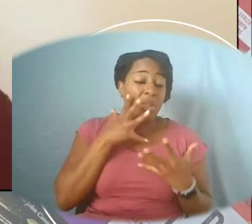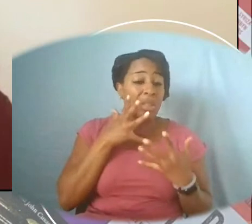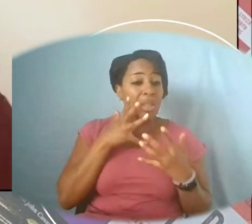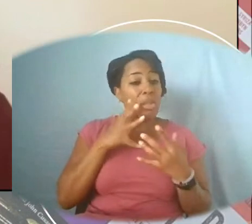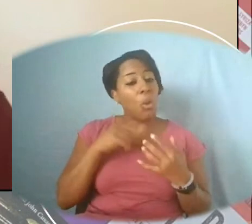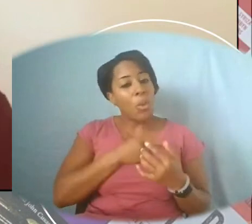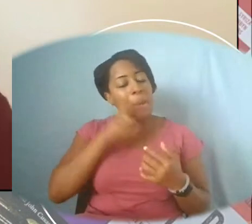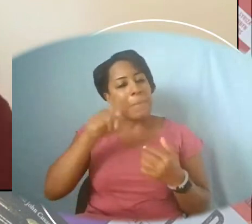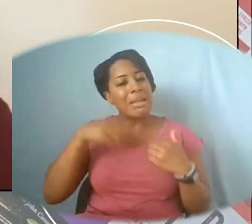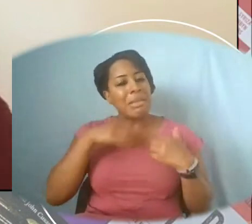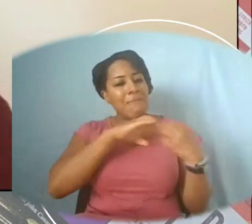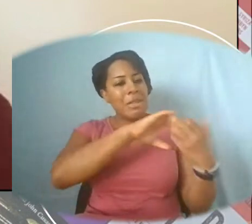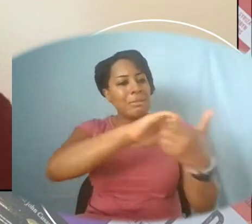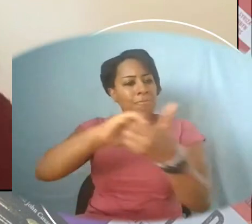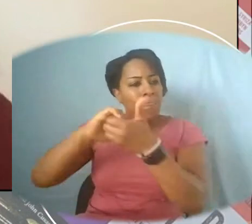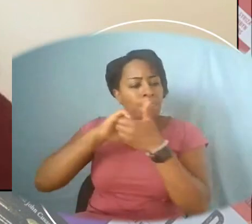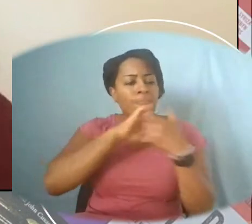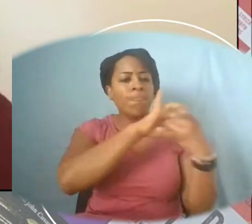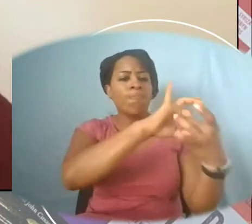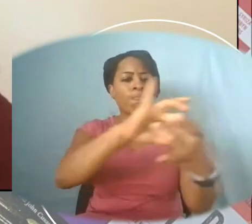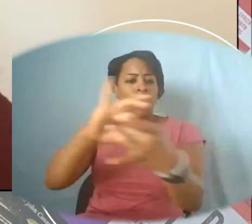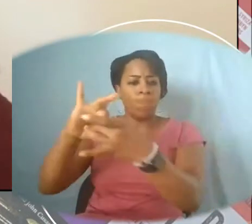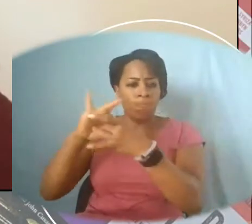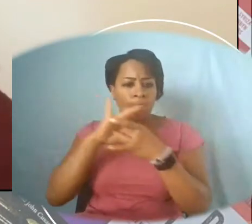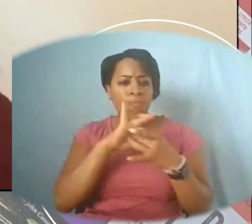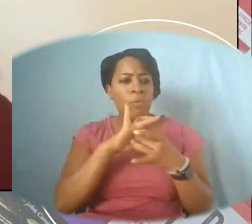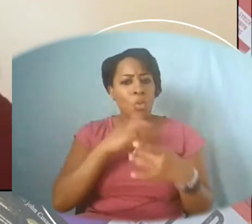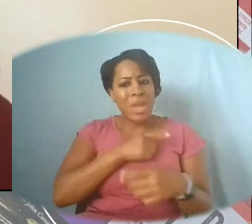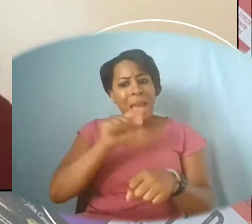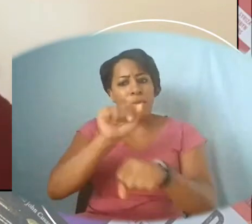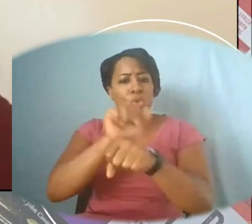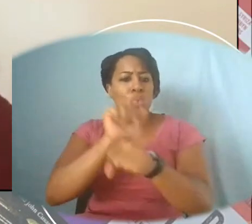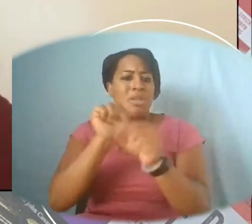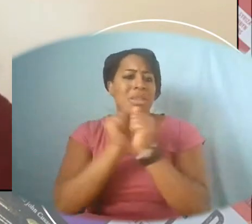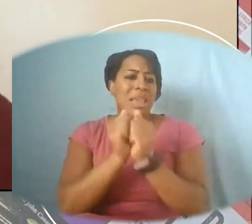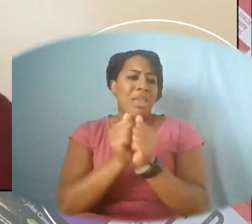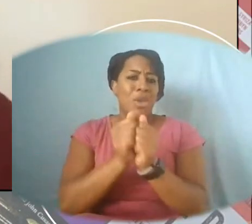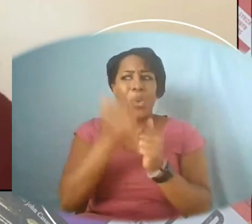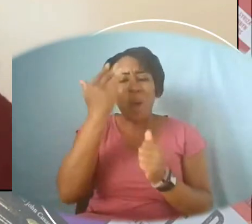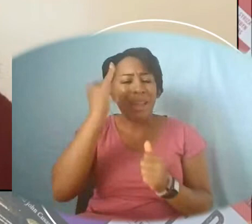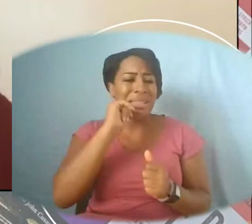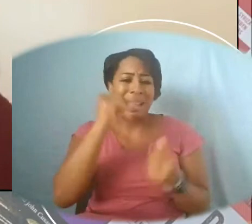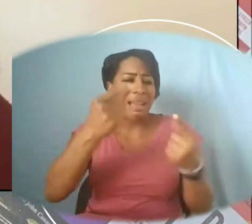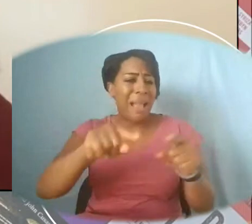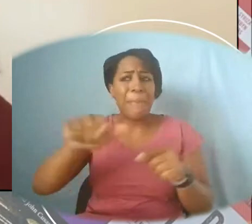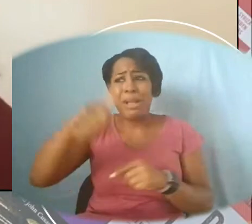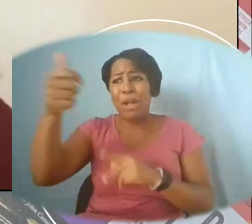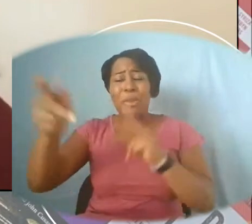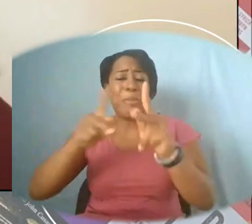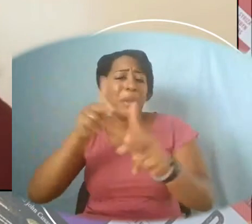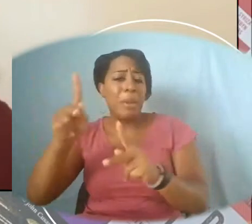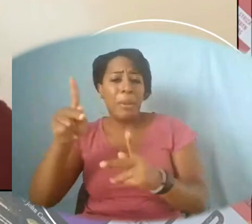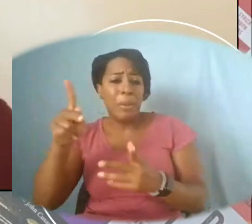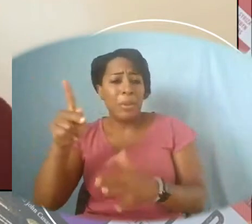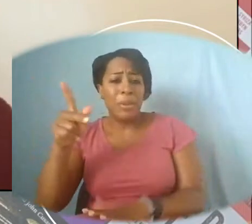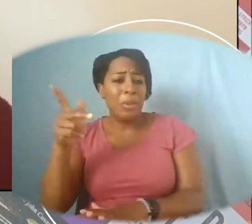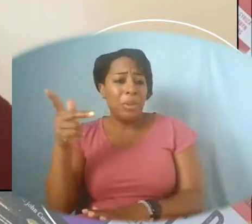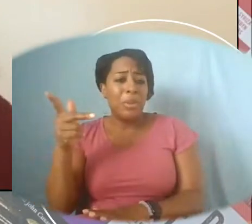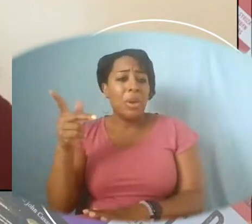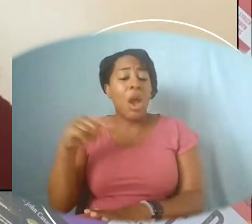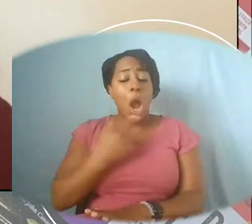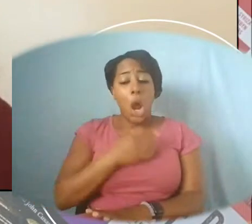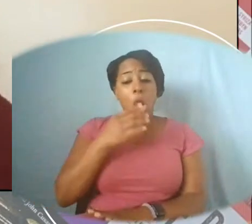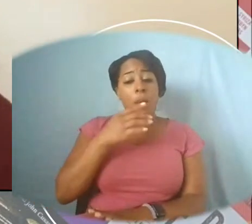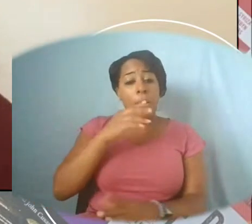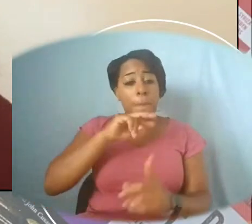come from us working, because it's not going to come from anywhere else. Our voices are only heard if we put our